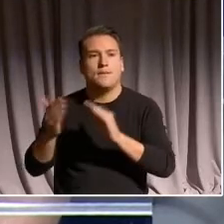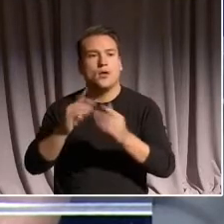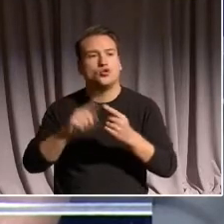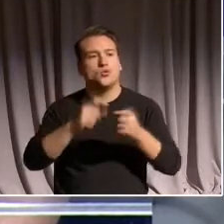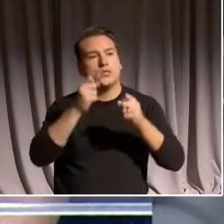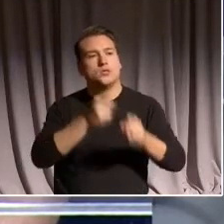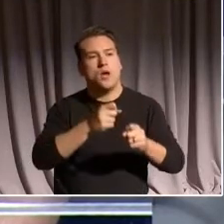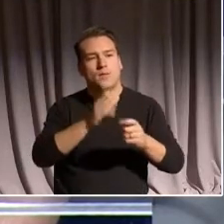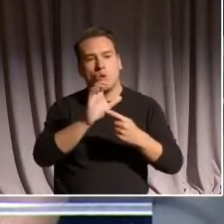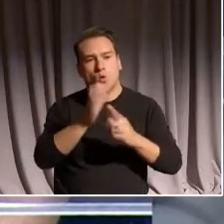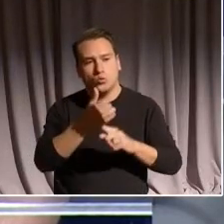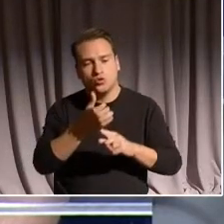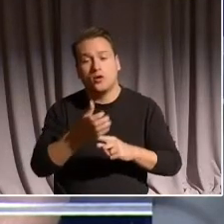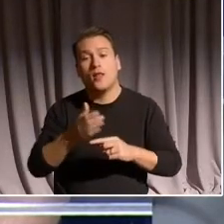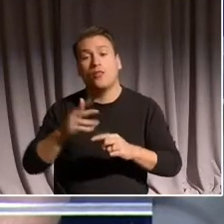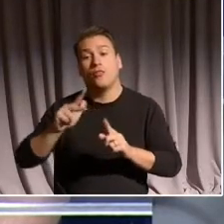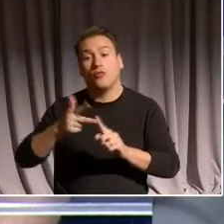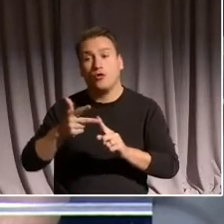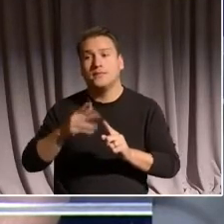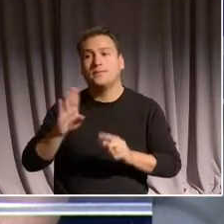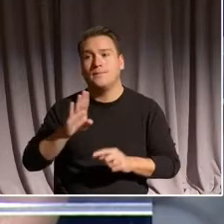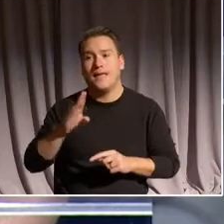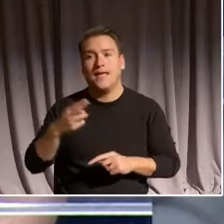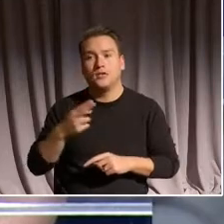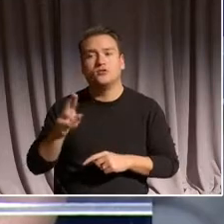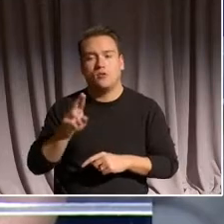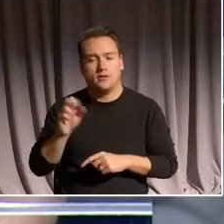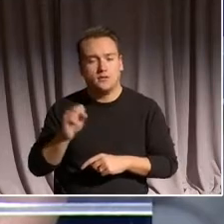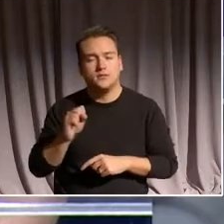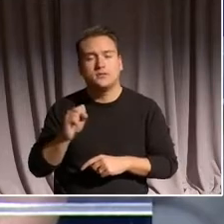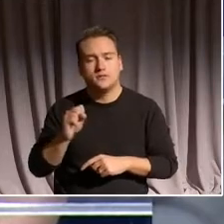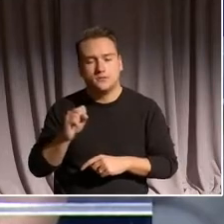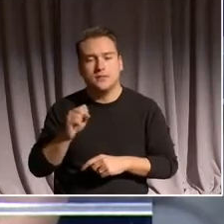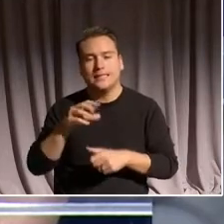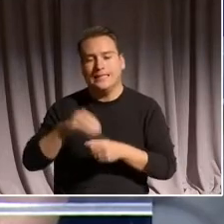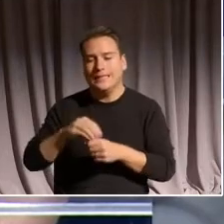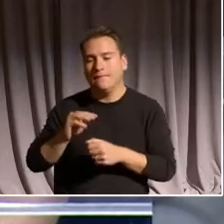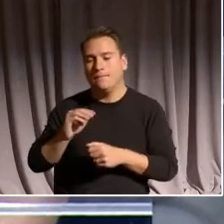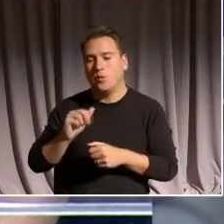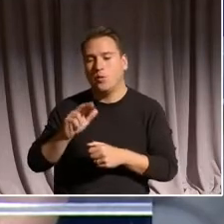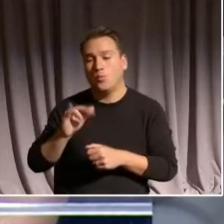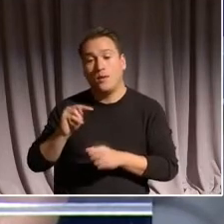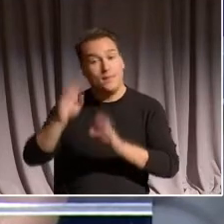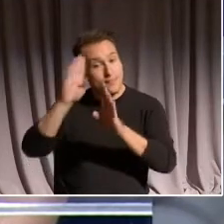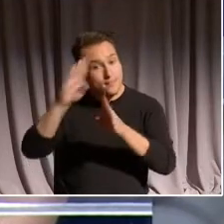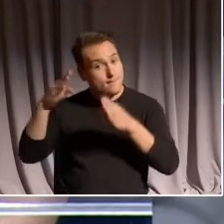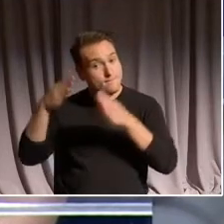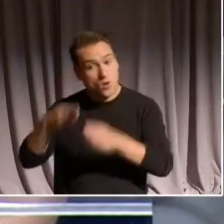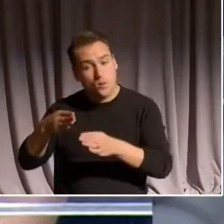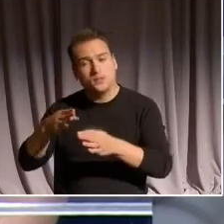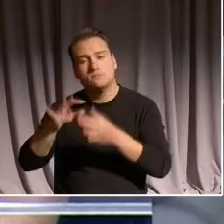doing. The third is BHRS. In Marin, the focus